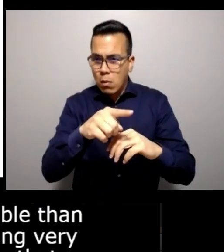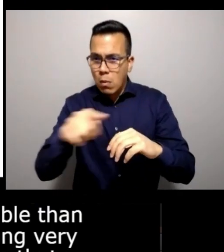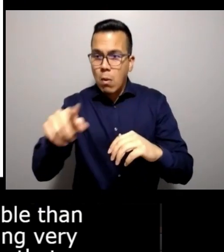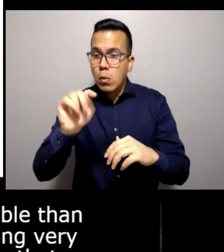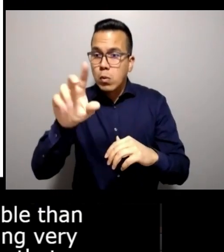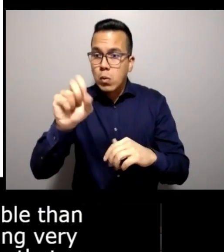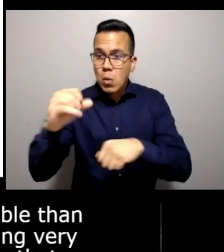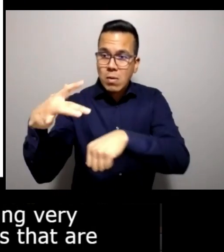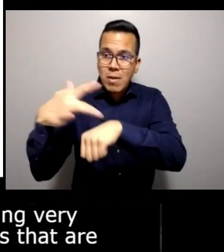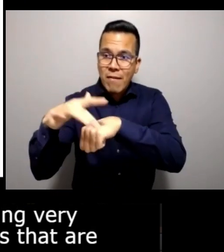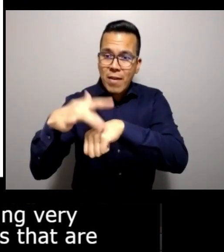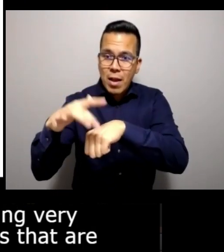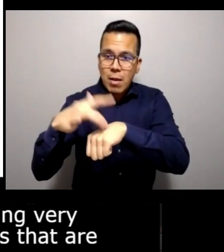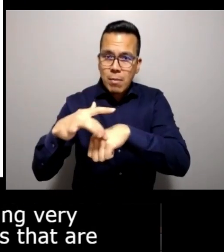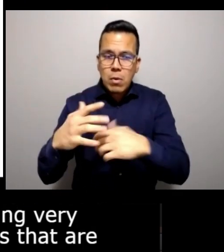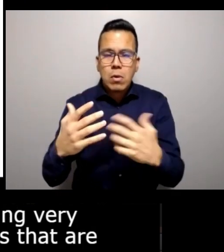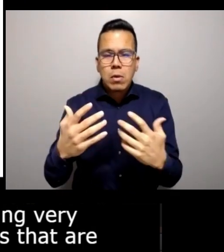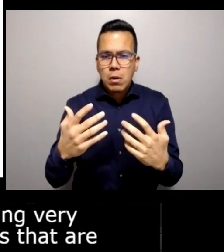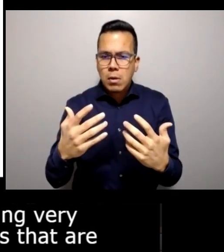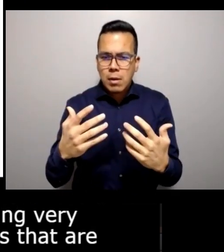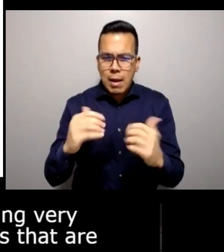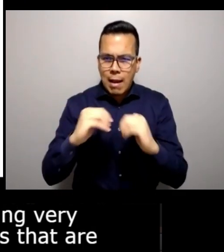social media platforms.